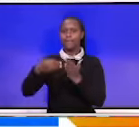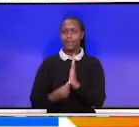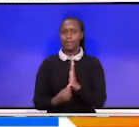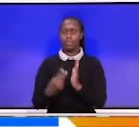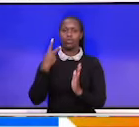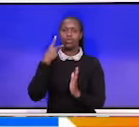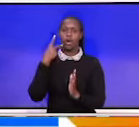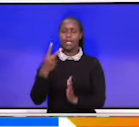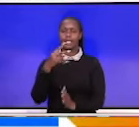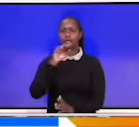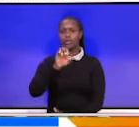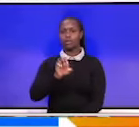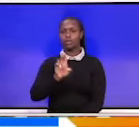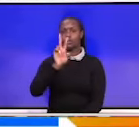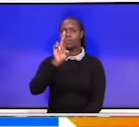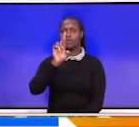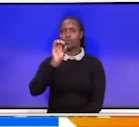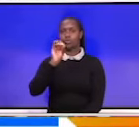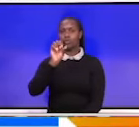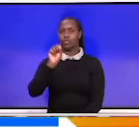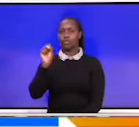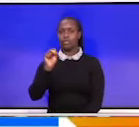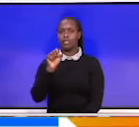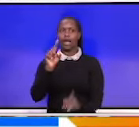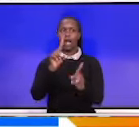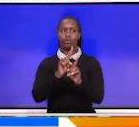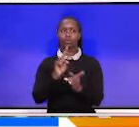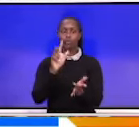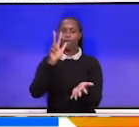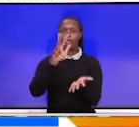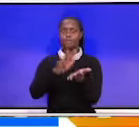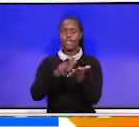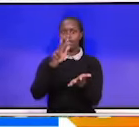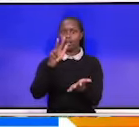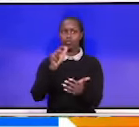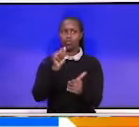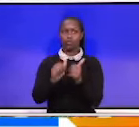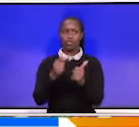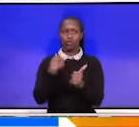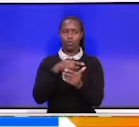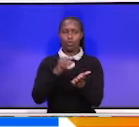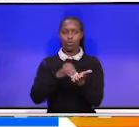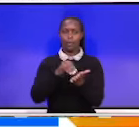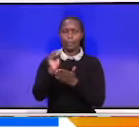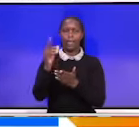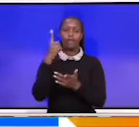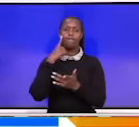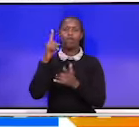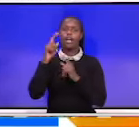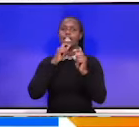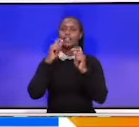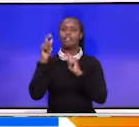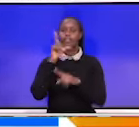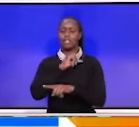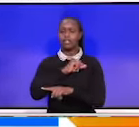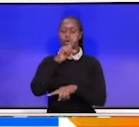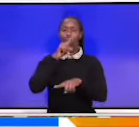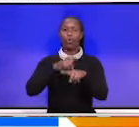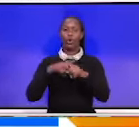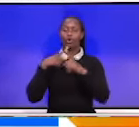euros each, and visas that we have paid for the interview. And when you go to